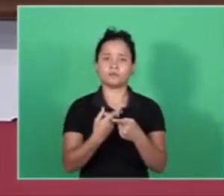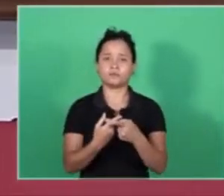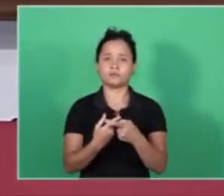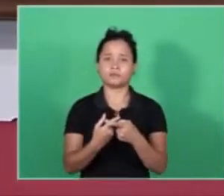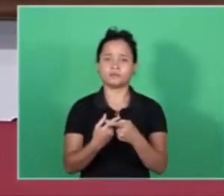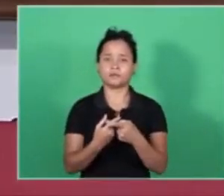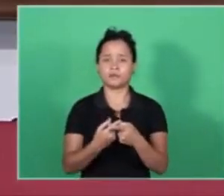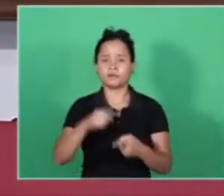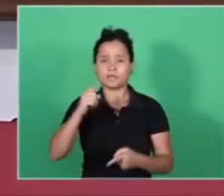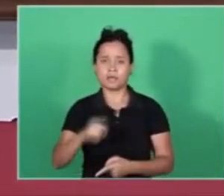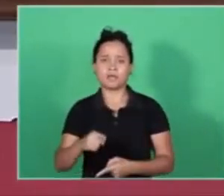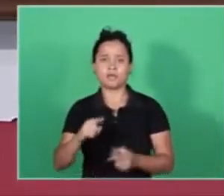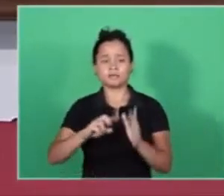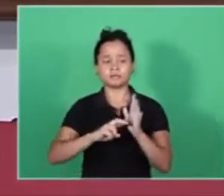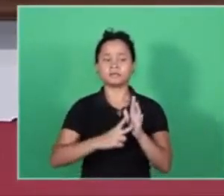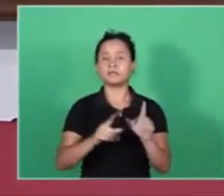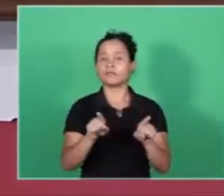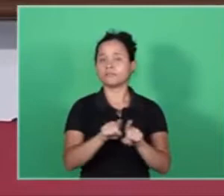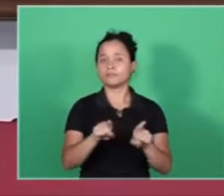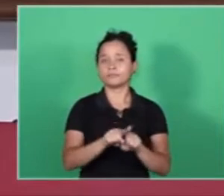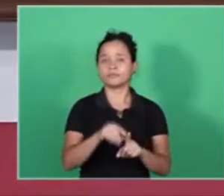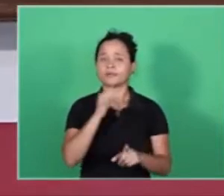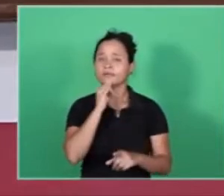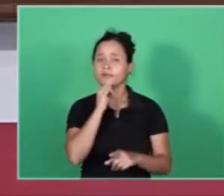Metaphysics is energy.